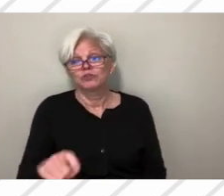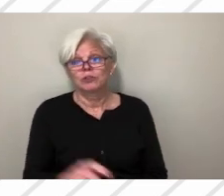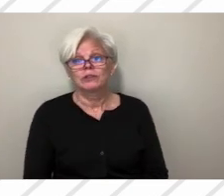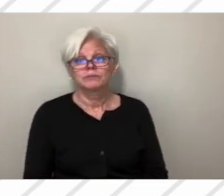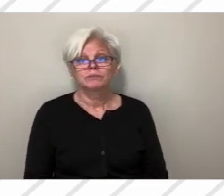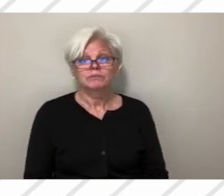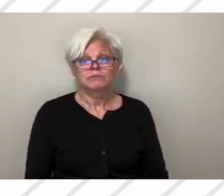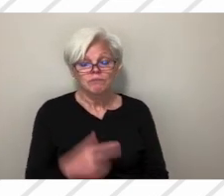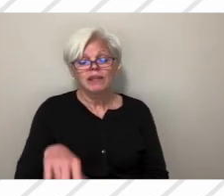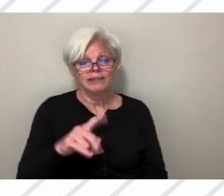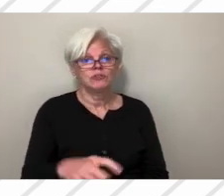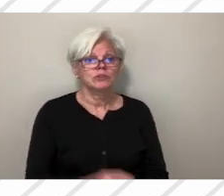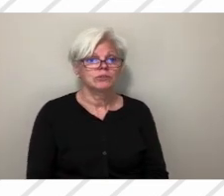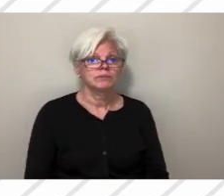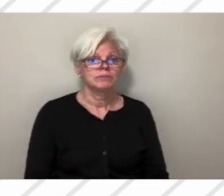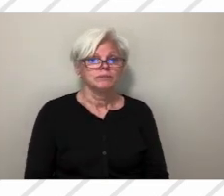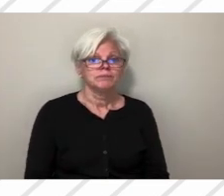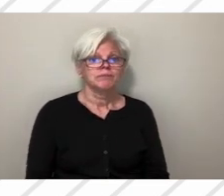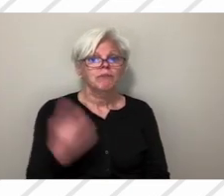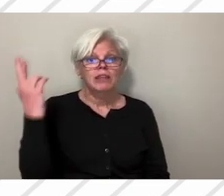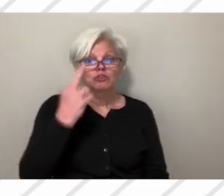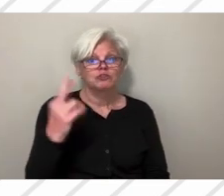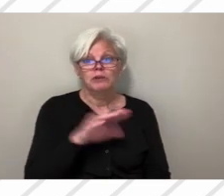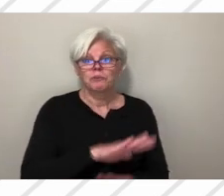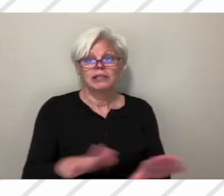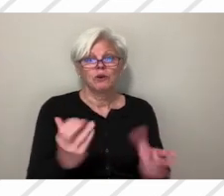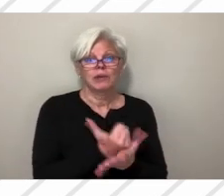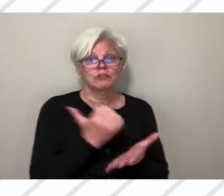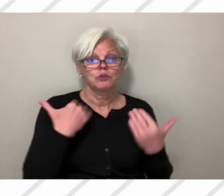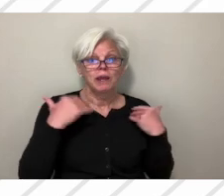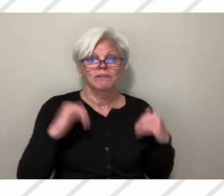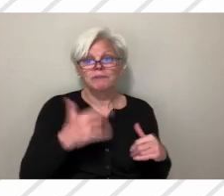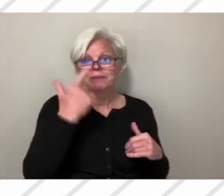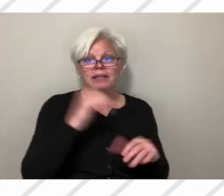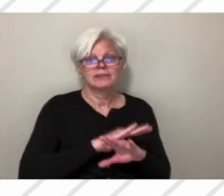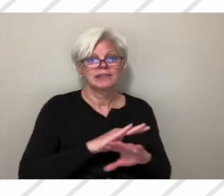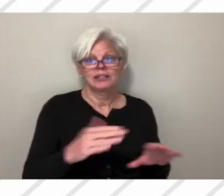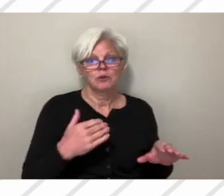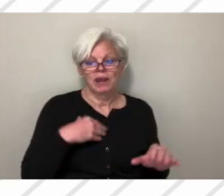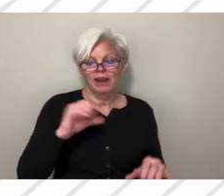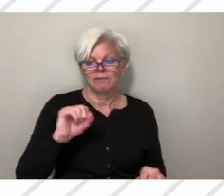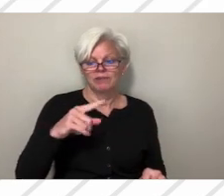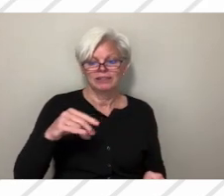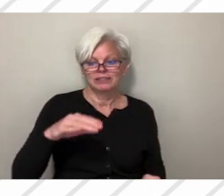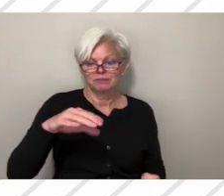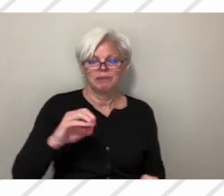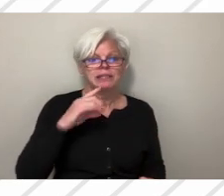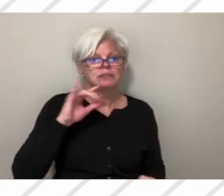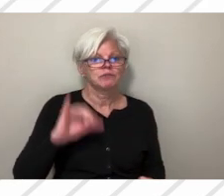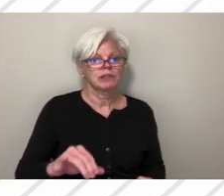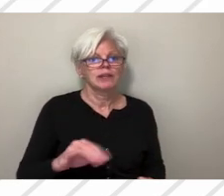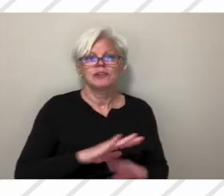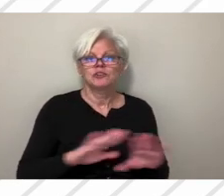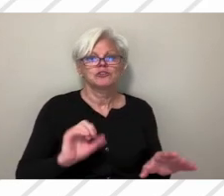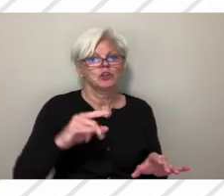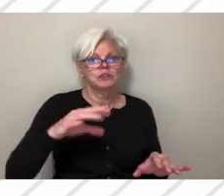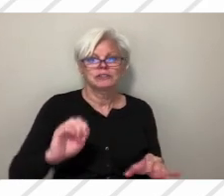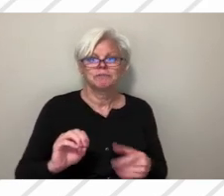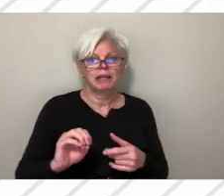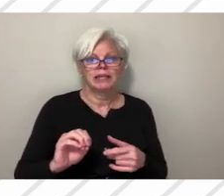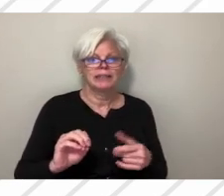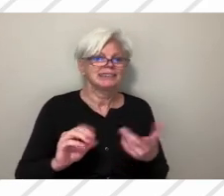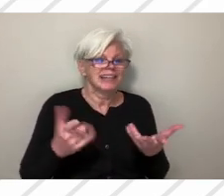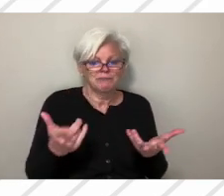should. And the reason they don't get to have that is because they don't have the spaces for it. There's no space that isn't school or work where a